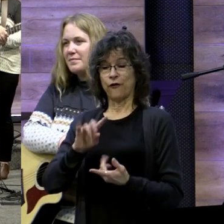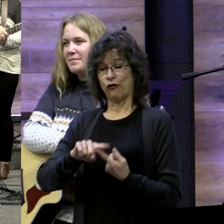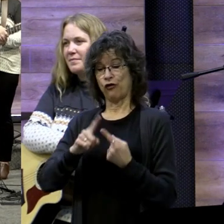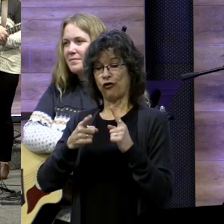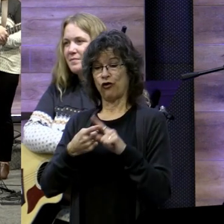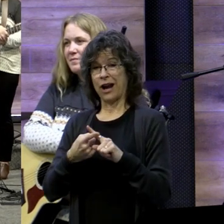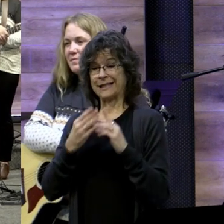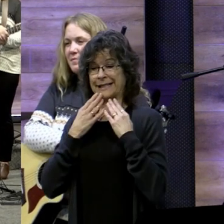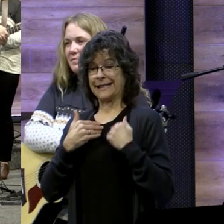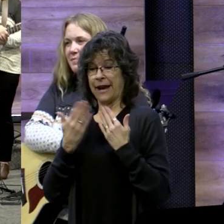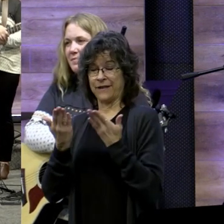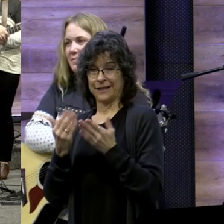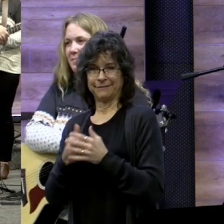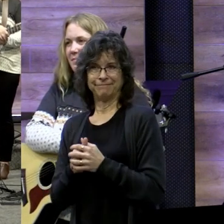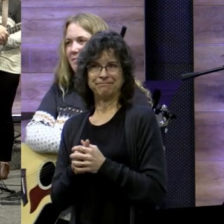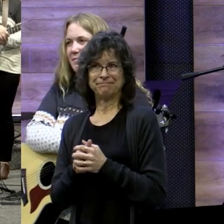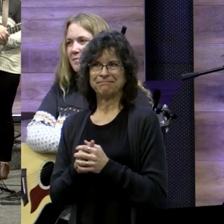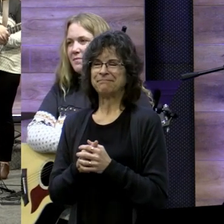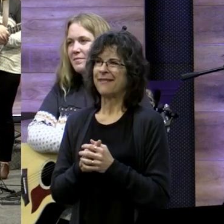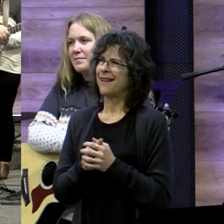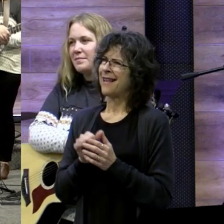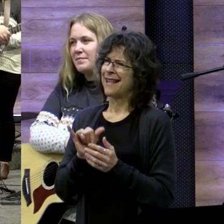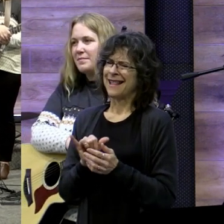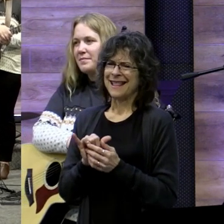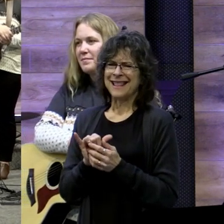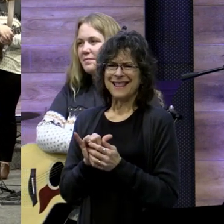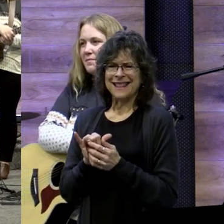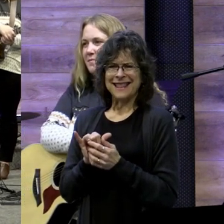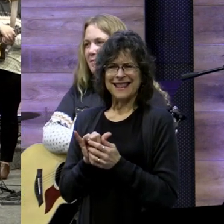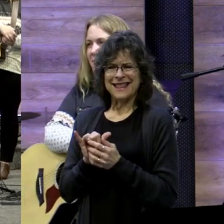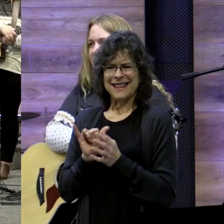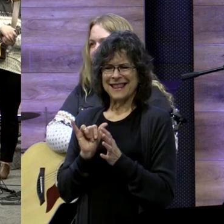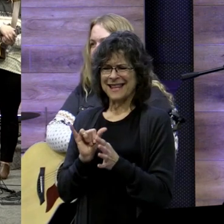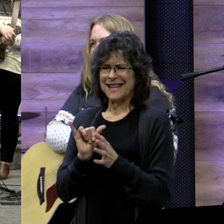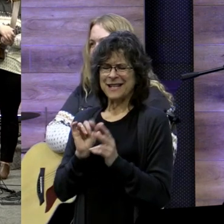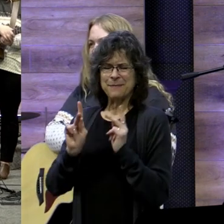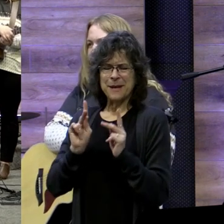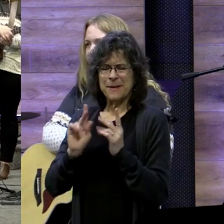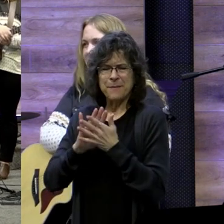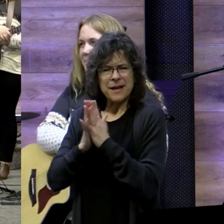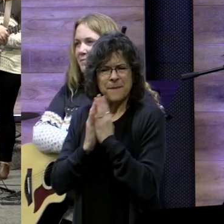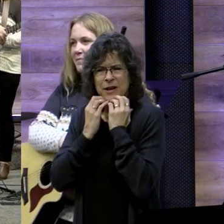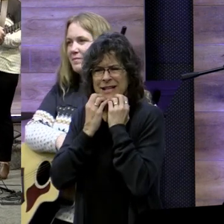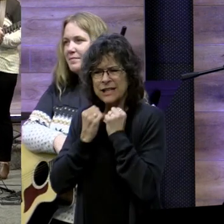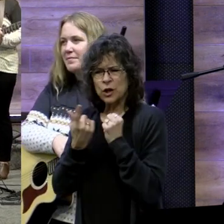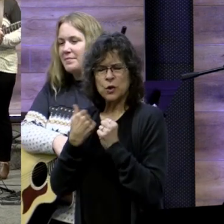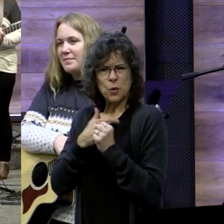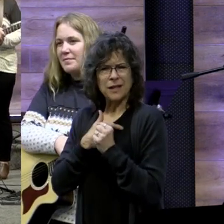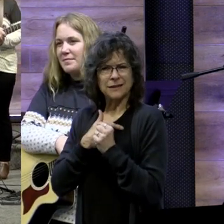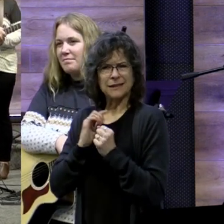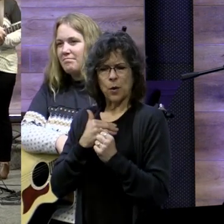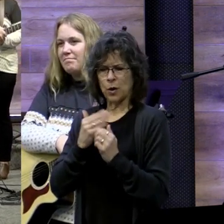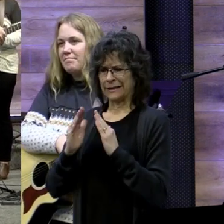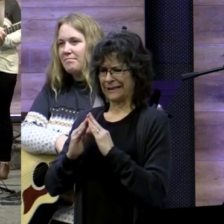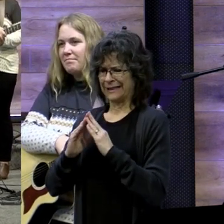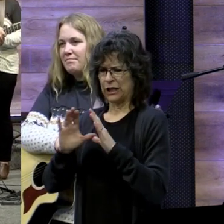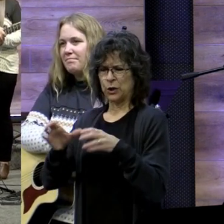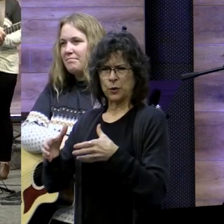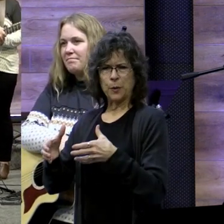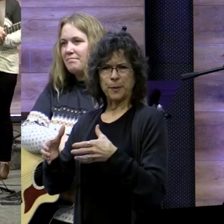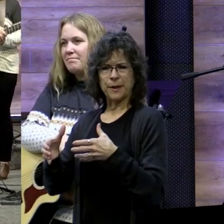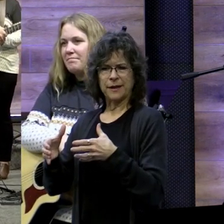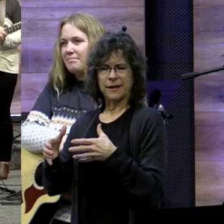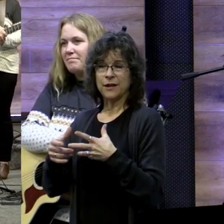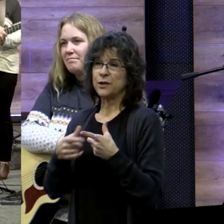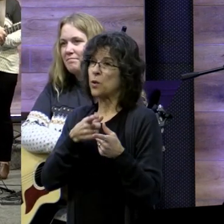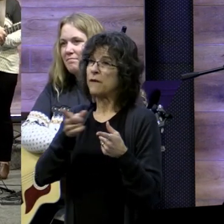and I was choked up at how dear those people have become to my wife and I over the last 3 or 4 years.